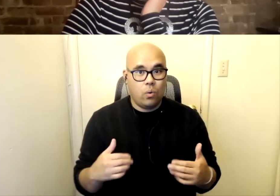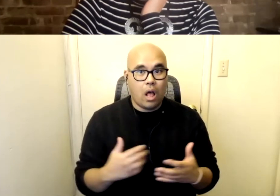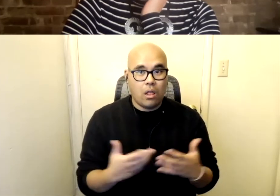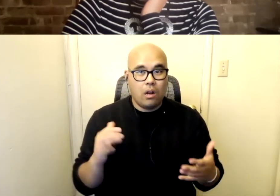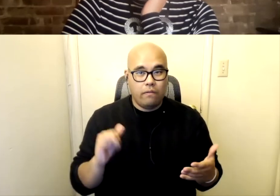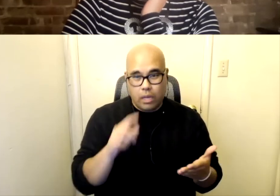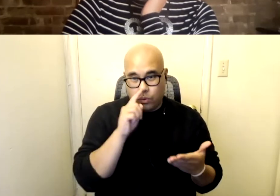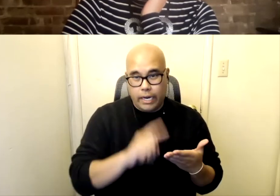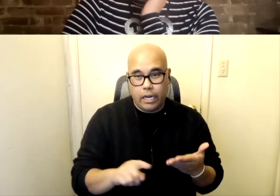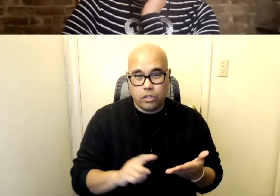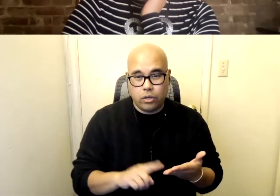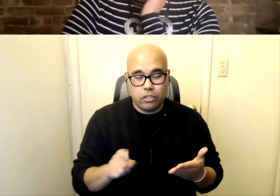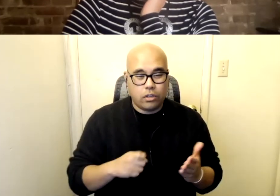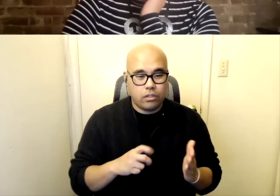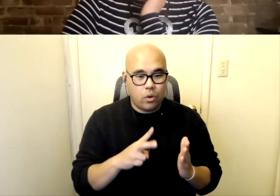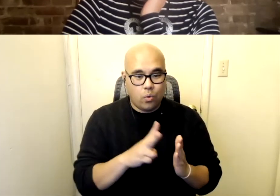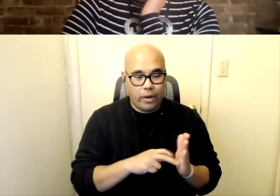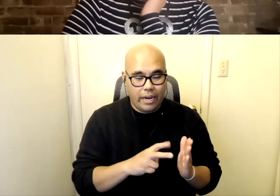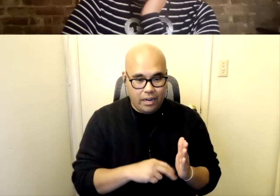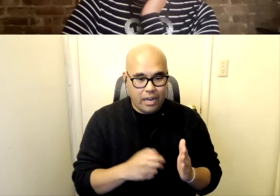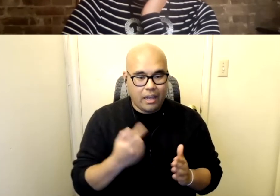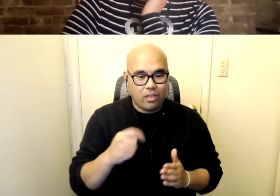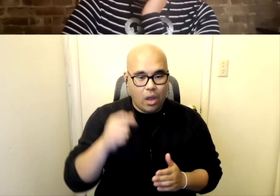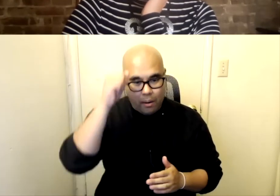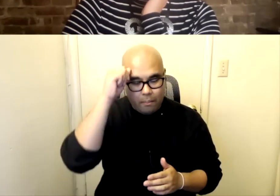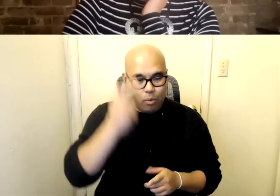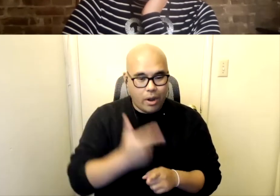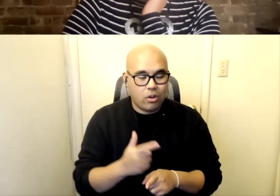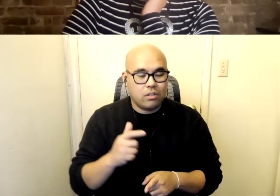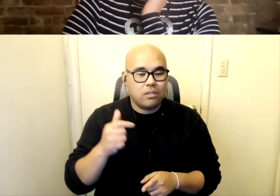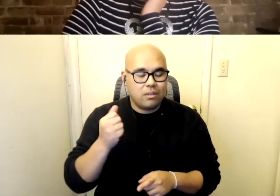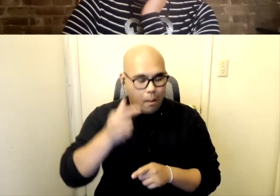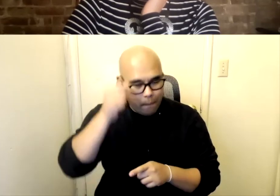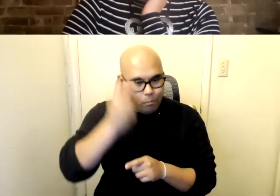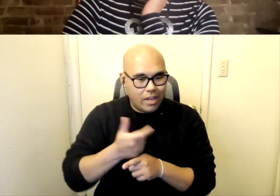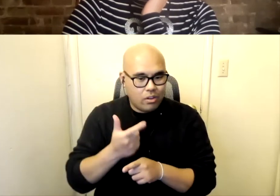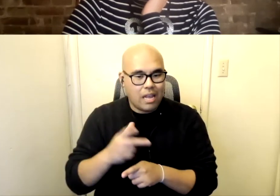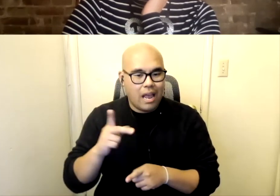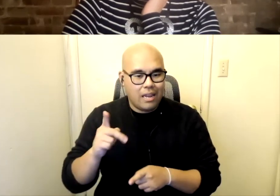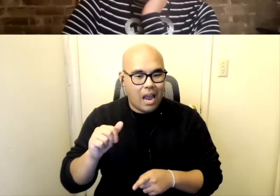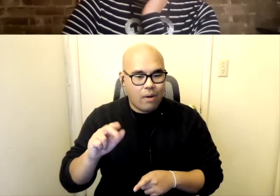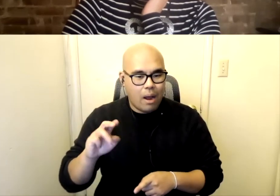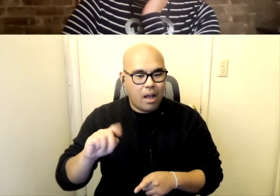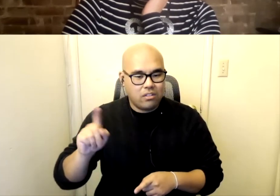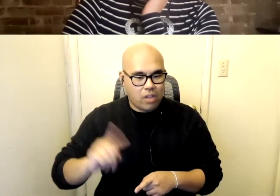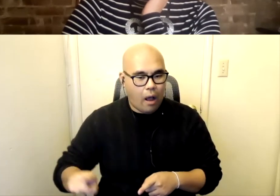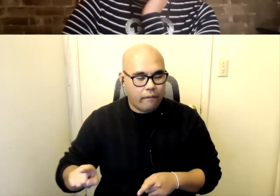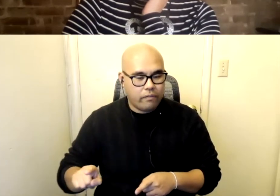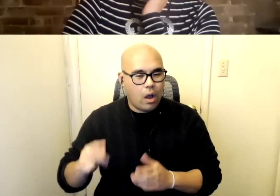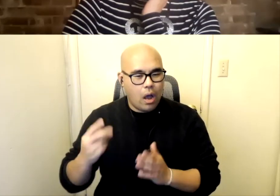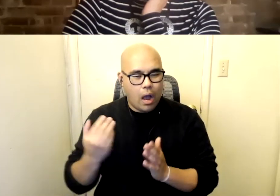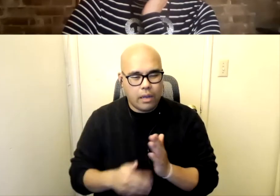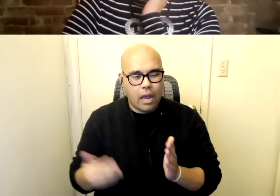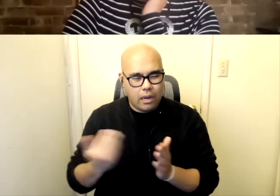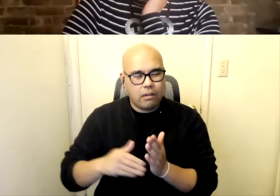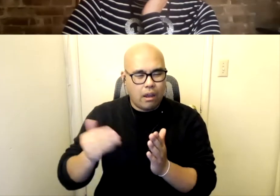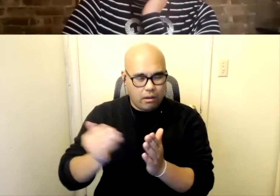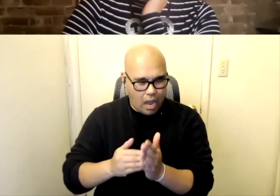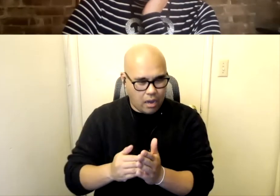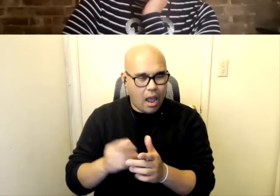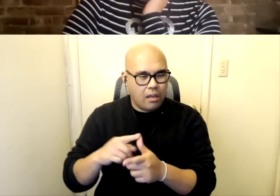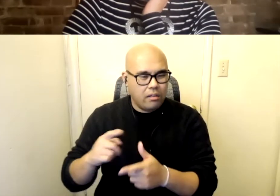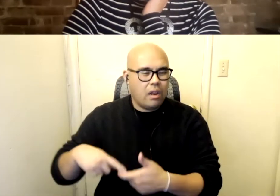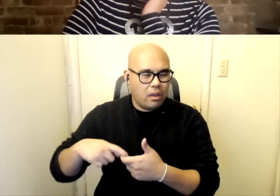just reading the Brothers Karamazov over and over and then setting it aside until I'd sort of forgotten it. I don't know if that